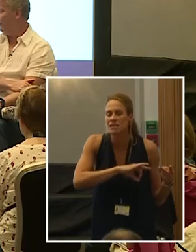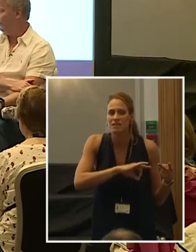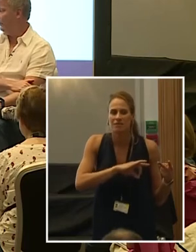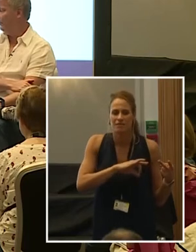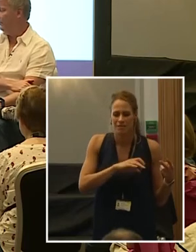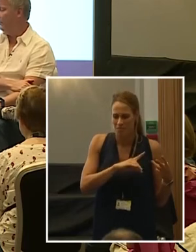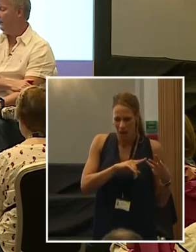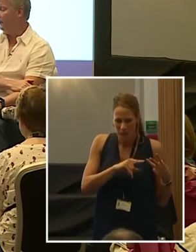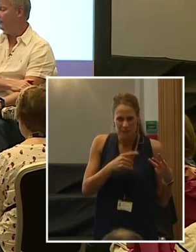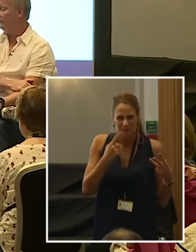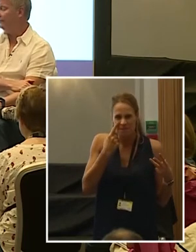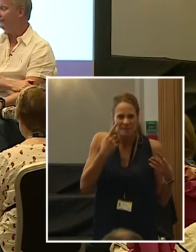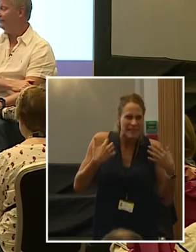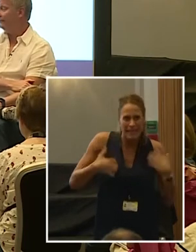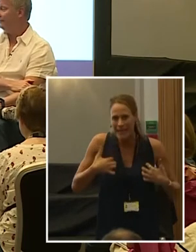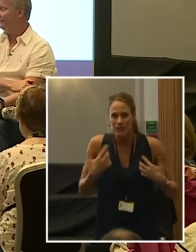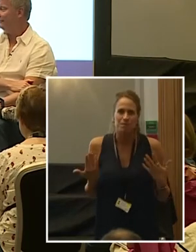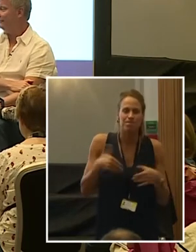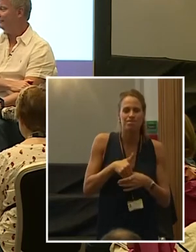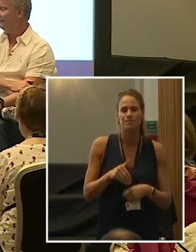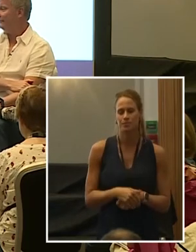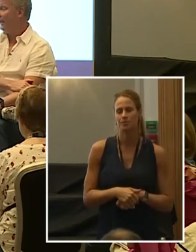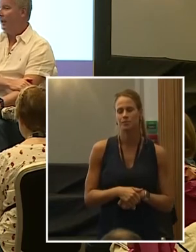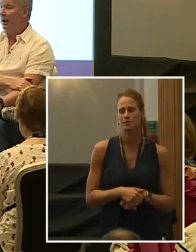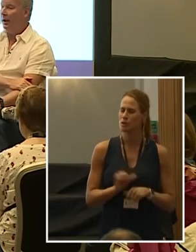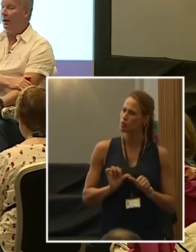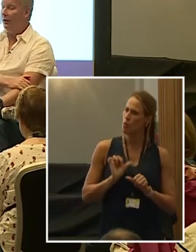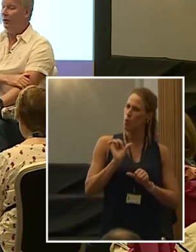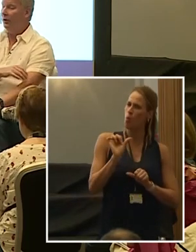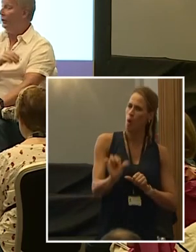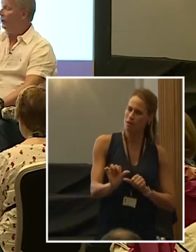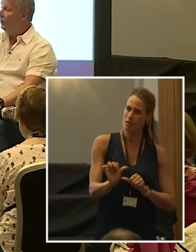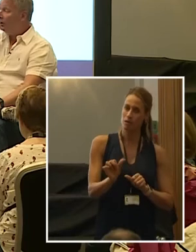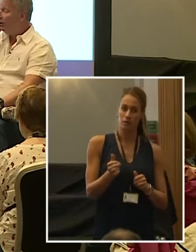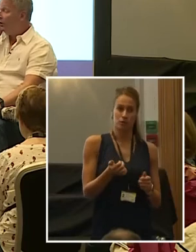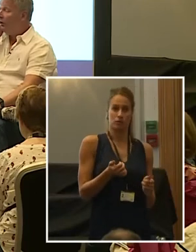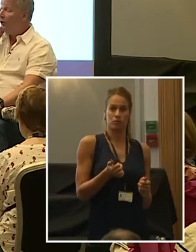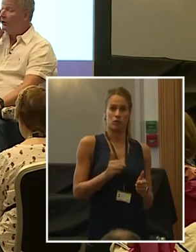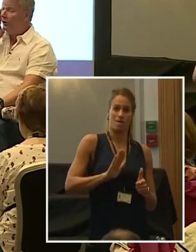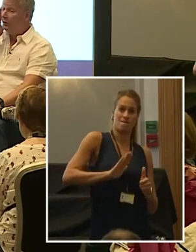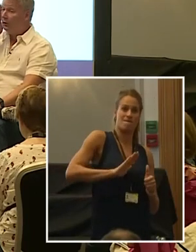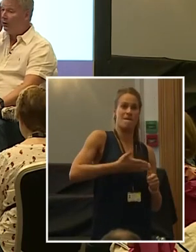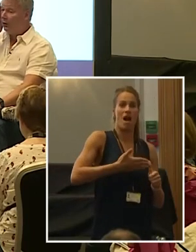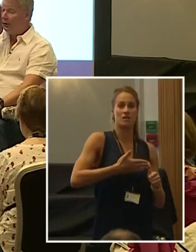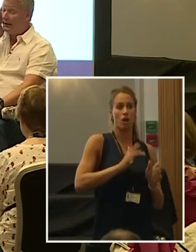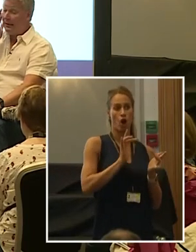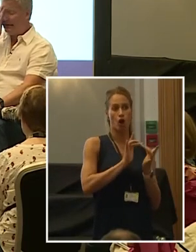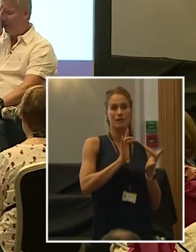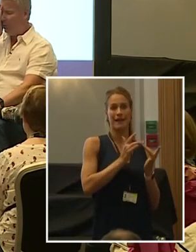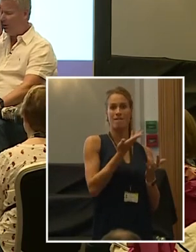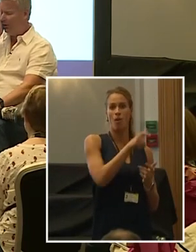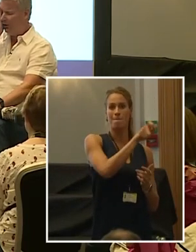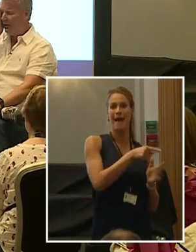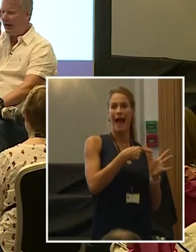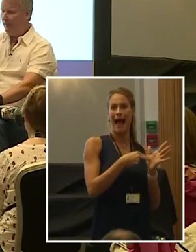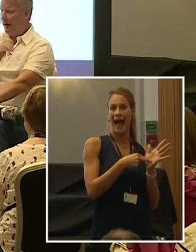kind of be involved. So what was the next step in the process after you first had that initial contact from Anna? So the next step